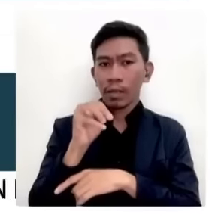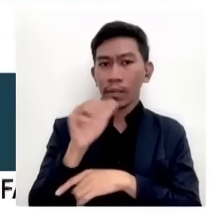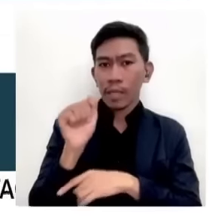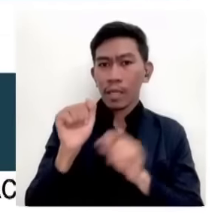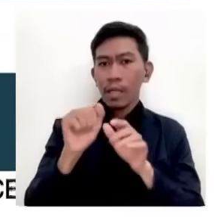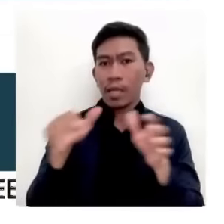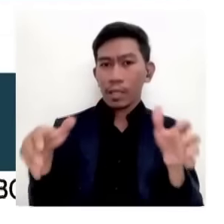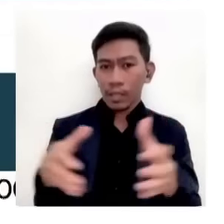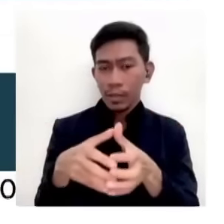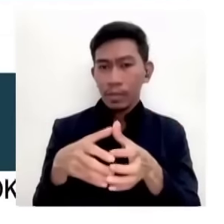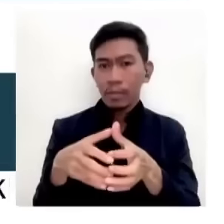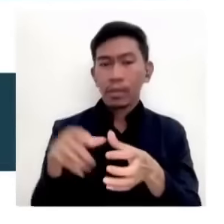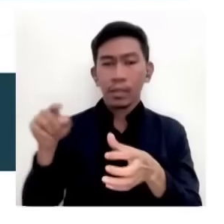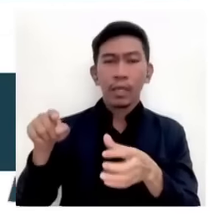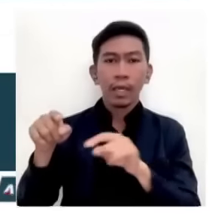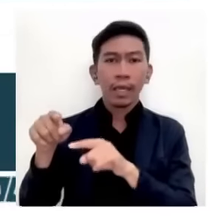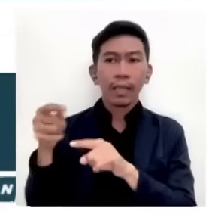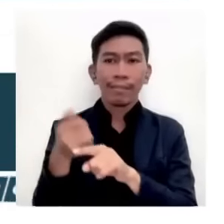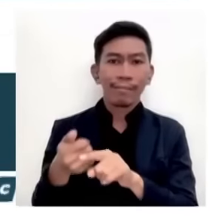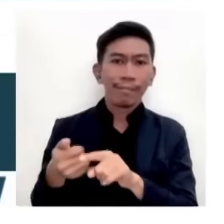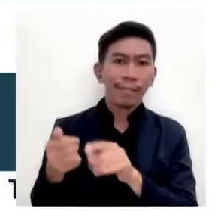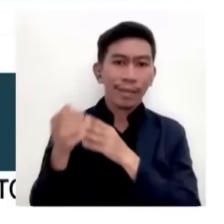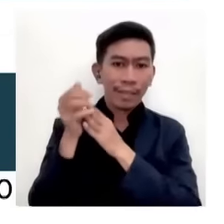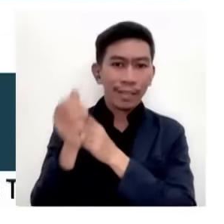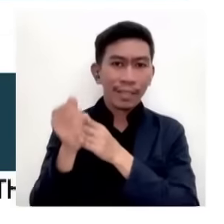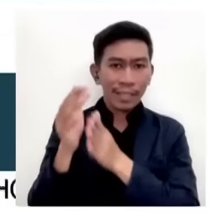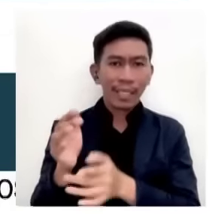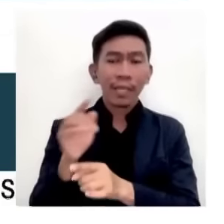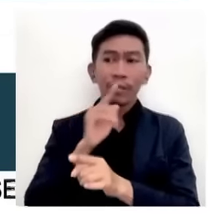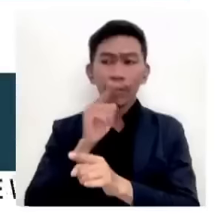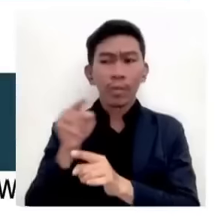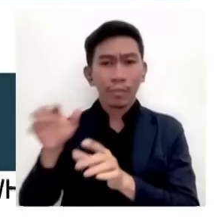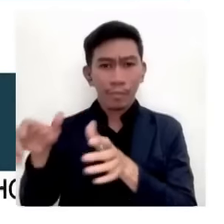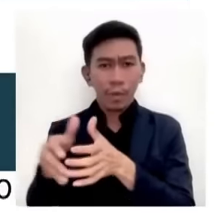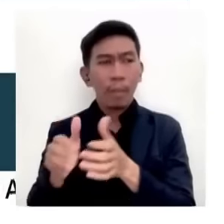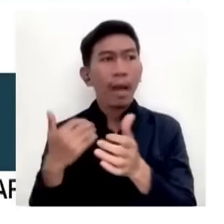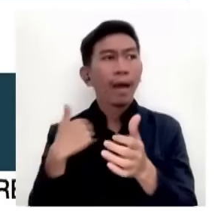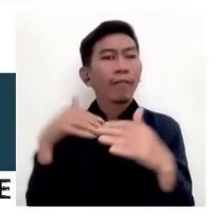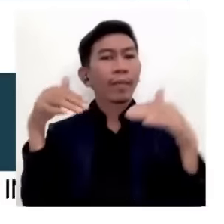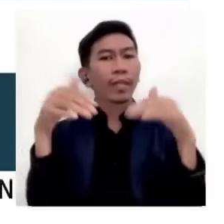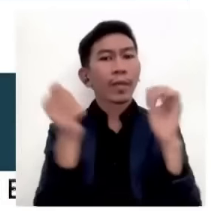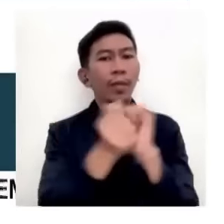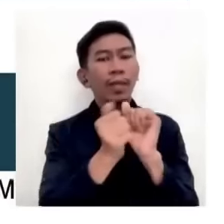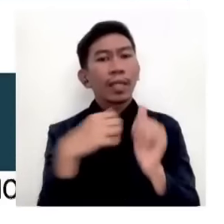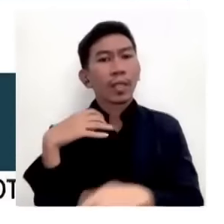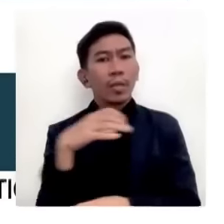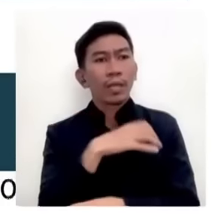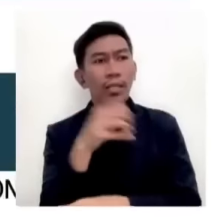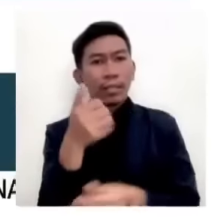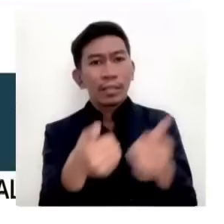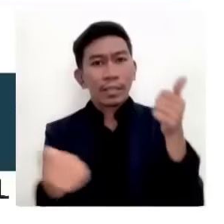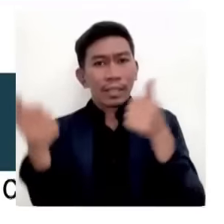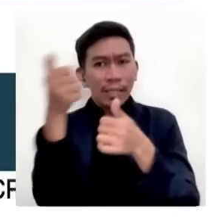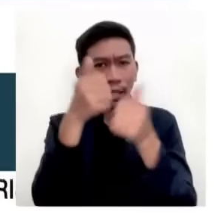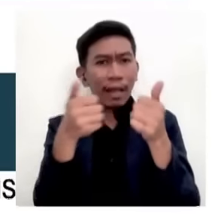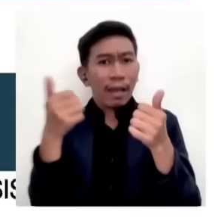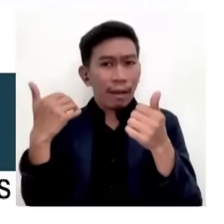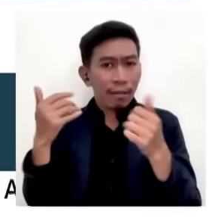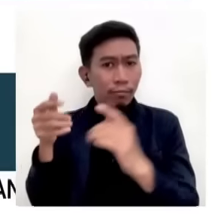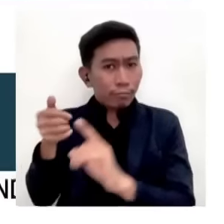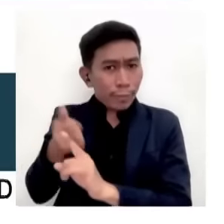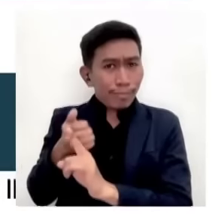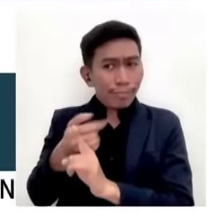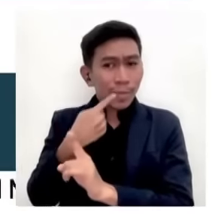the convener, really met with the House leaders, no, and they were coordinating. It came from their mouths that they